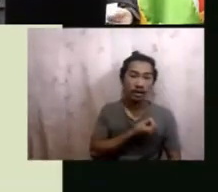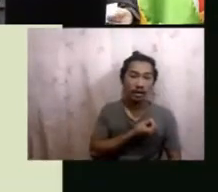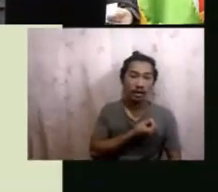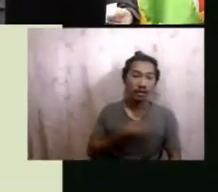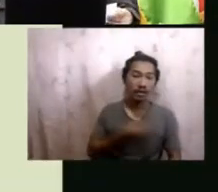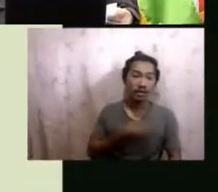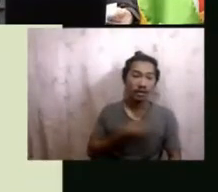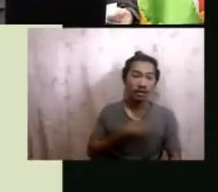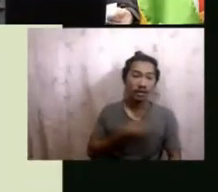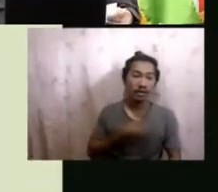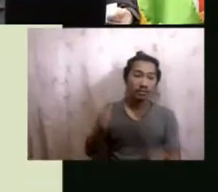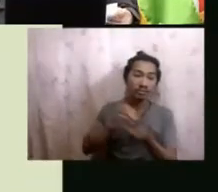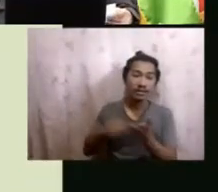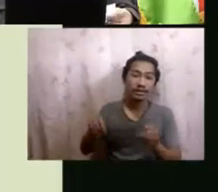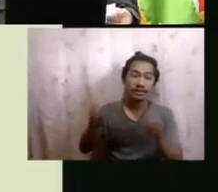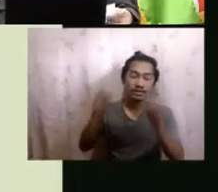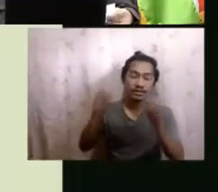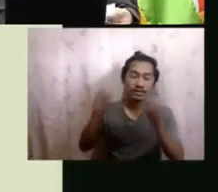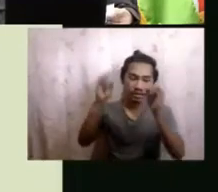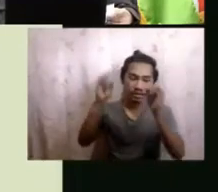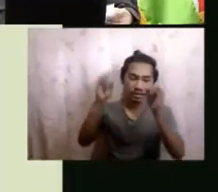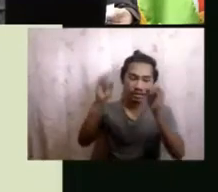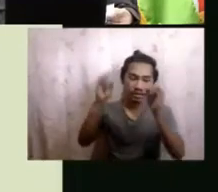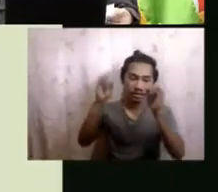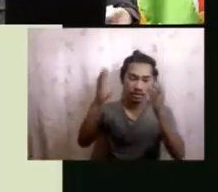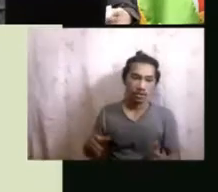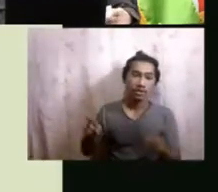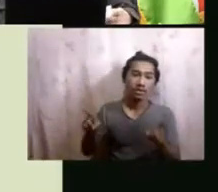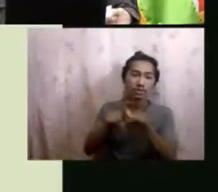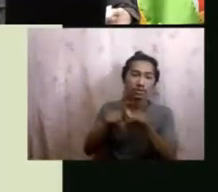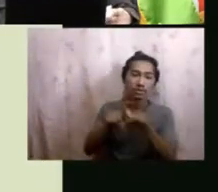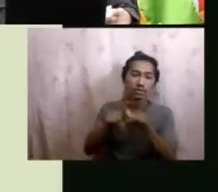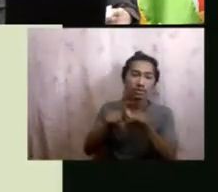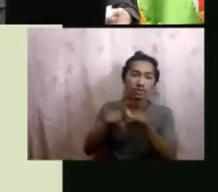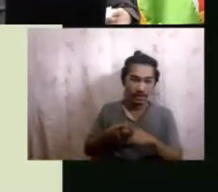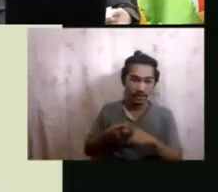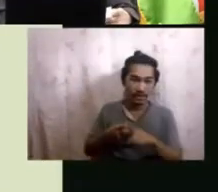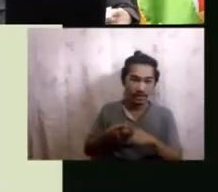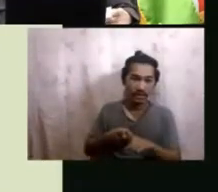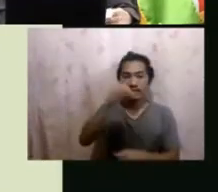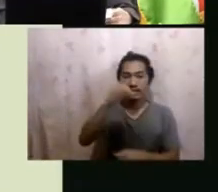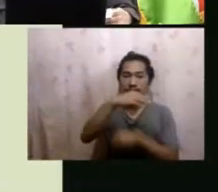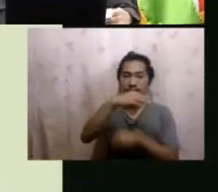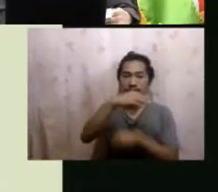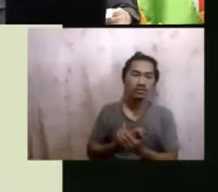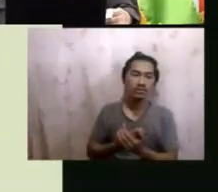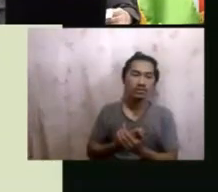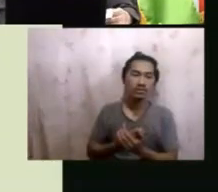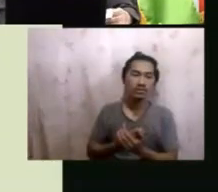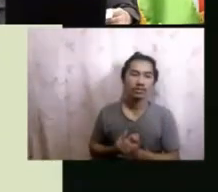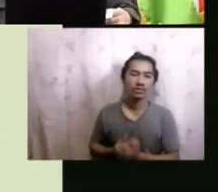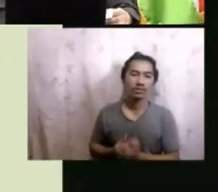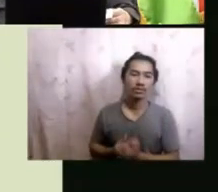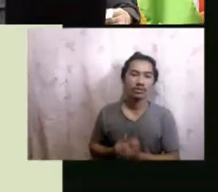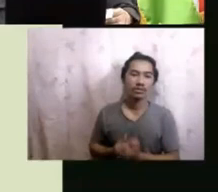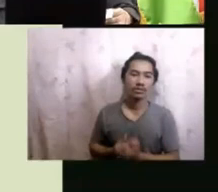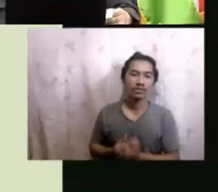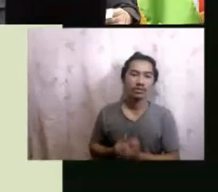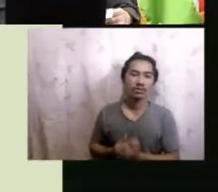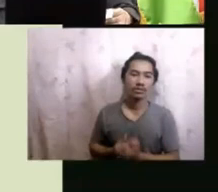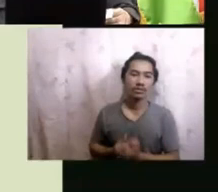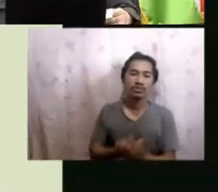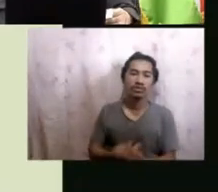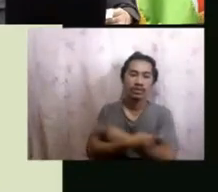and practice teachers, friends, ladies and gentlemen, good day and welcome to